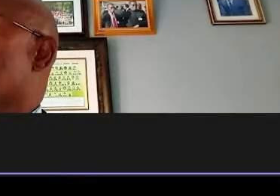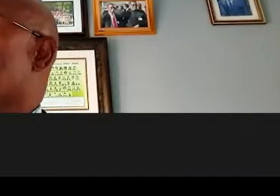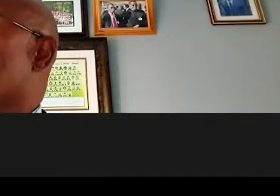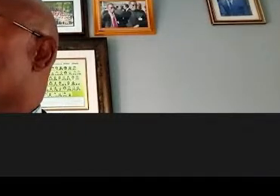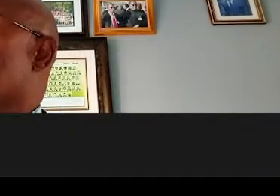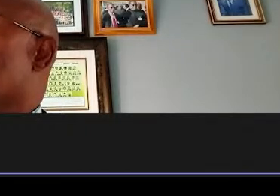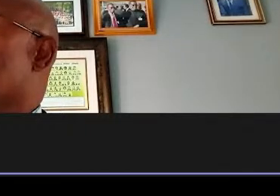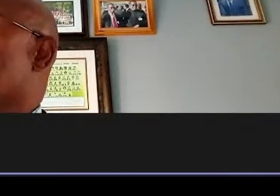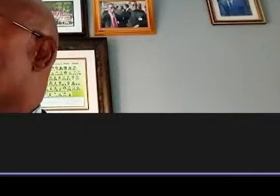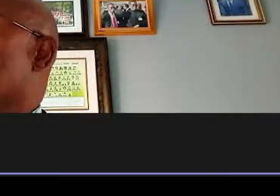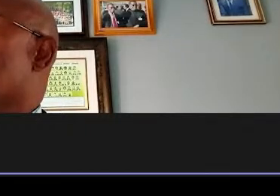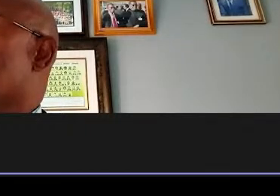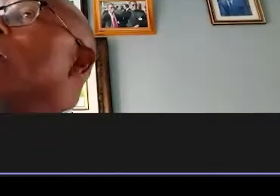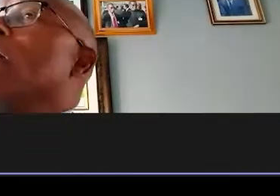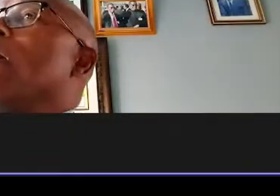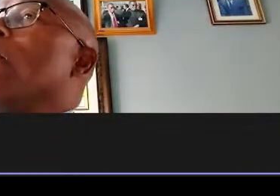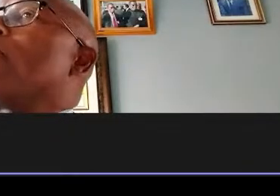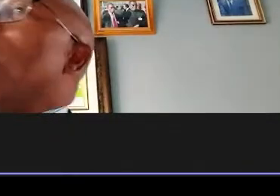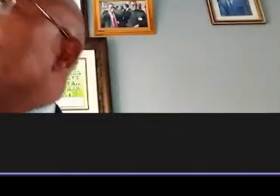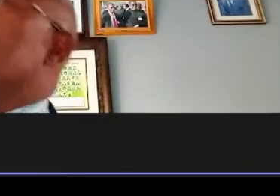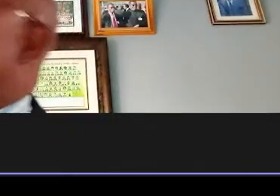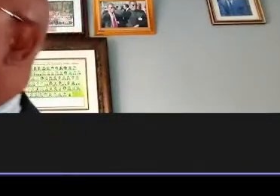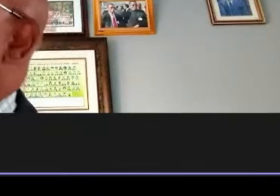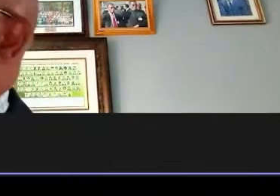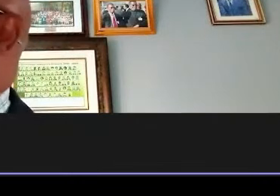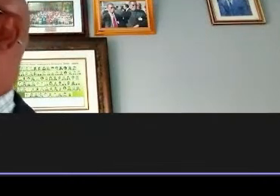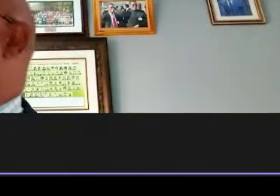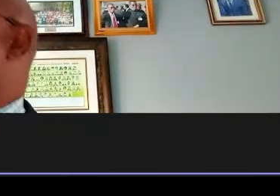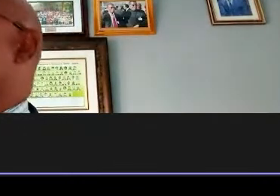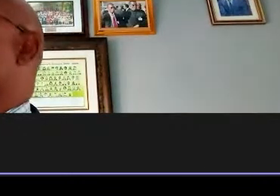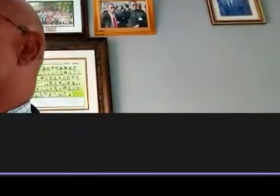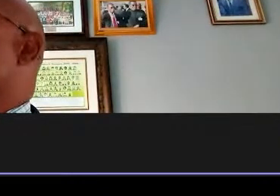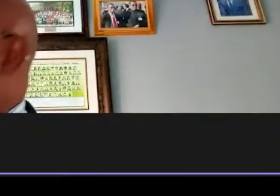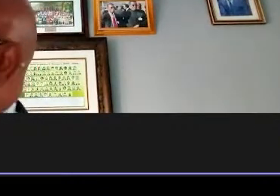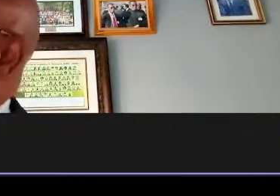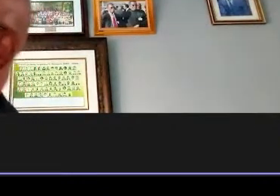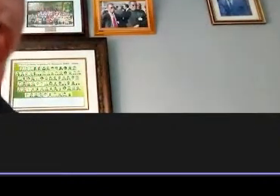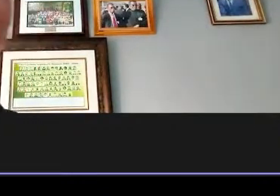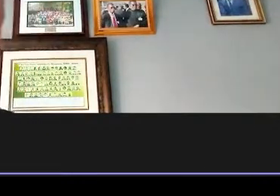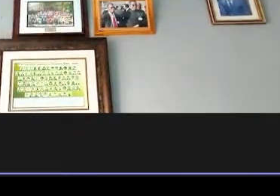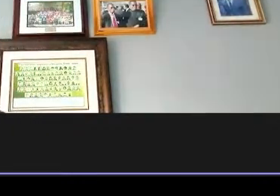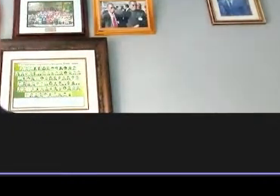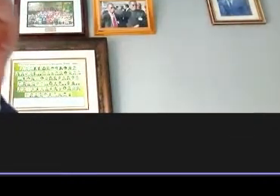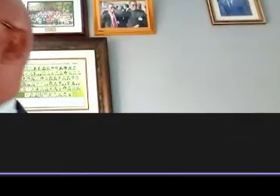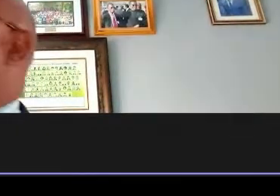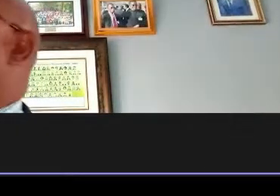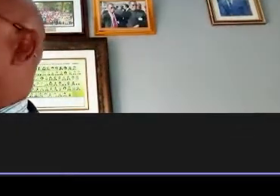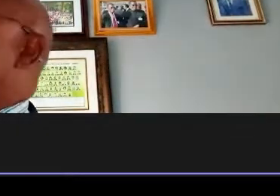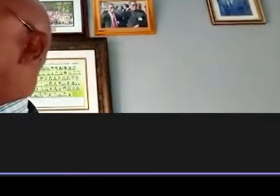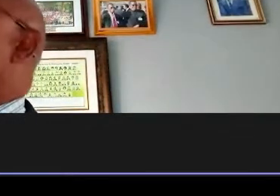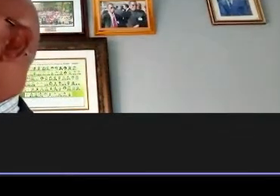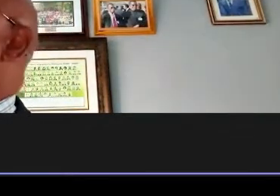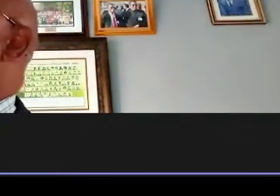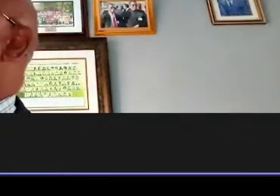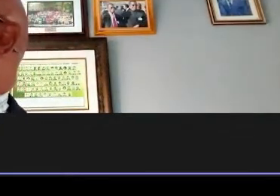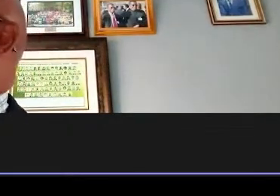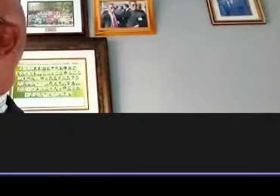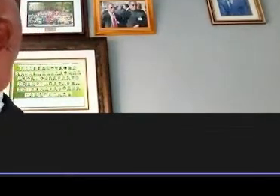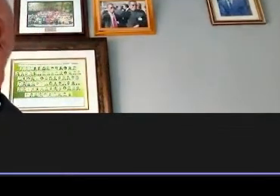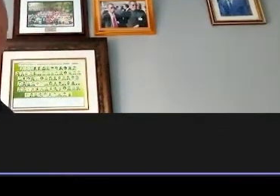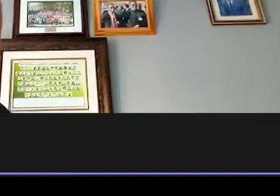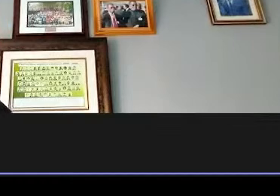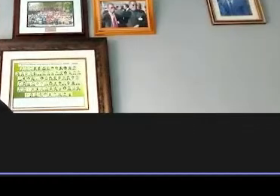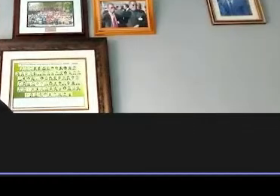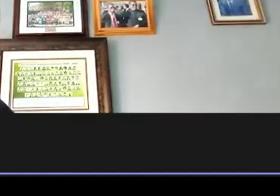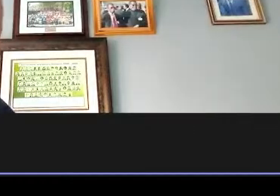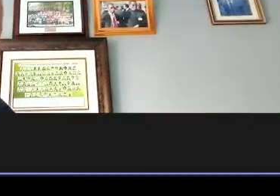Nepotism. Looking at party cadres and supporters first, as the ones who are more important